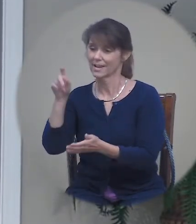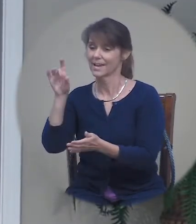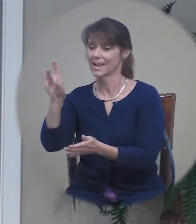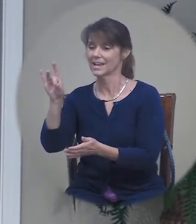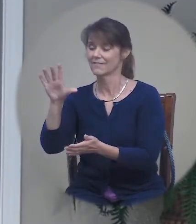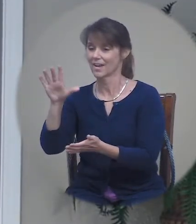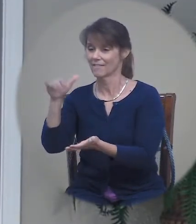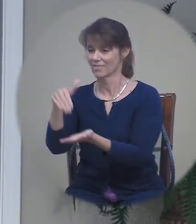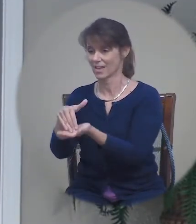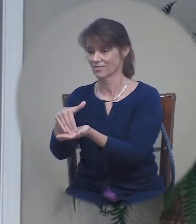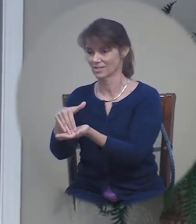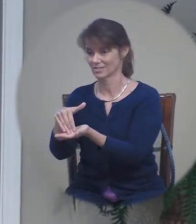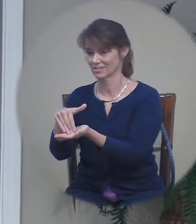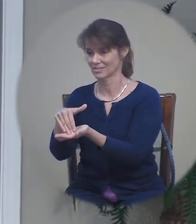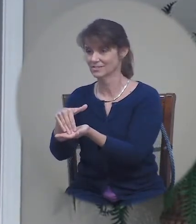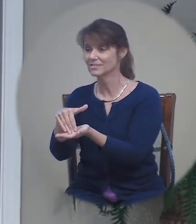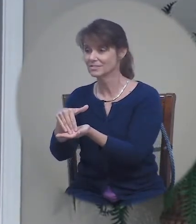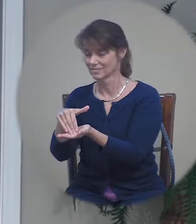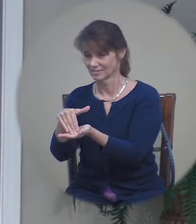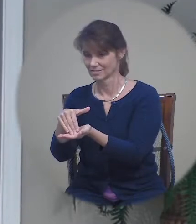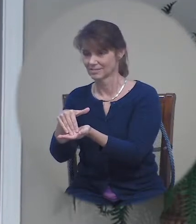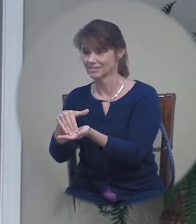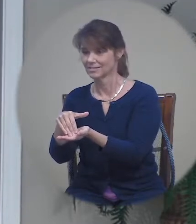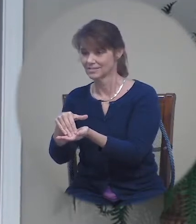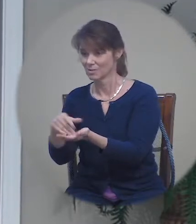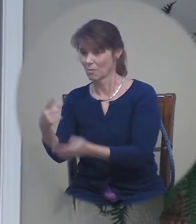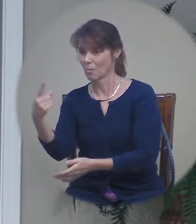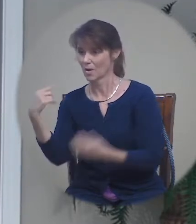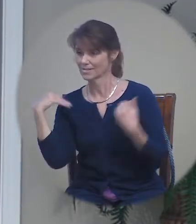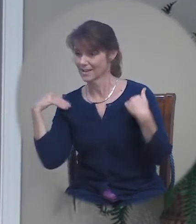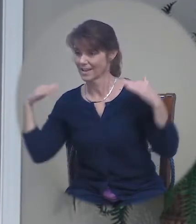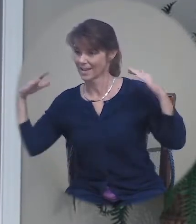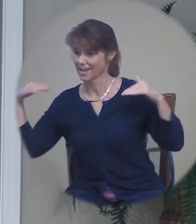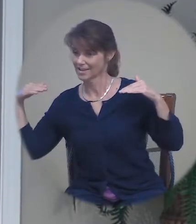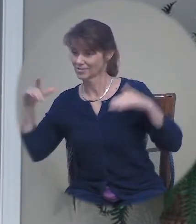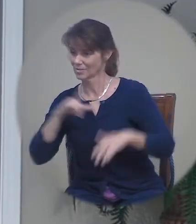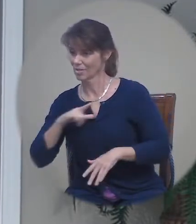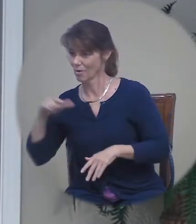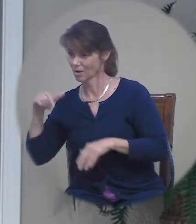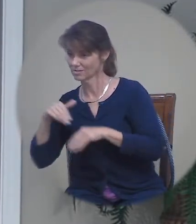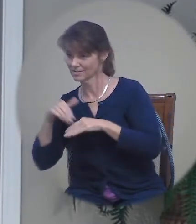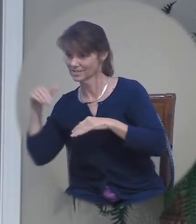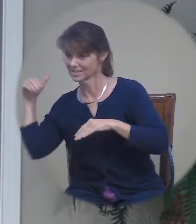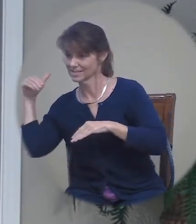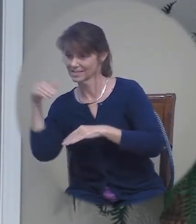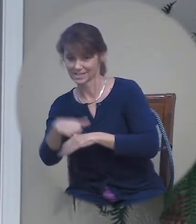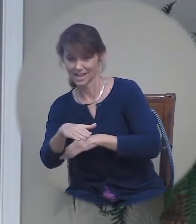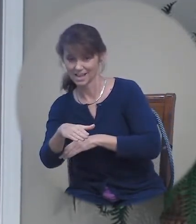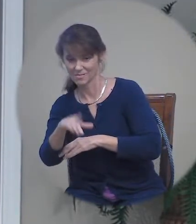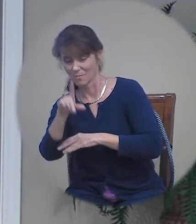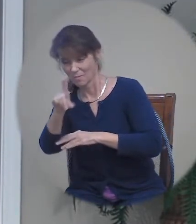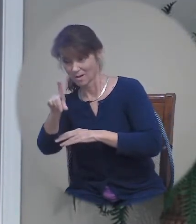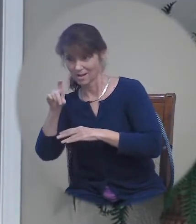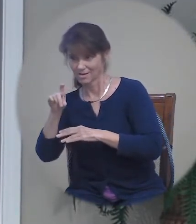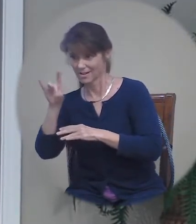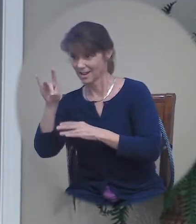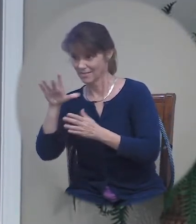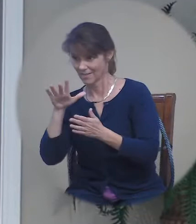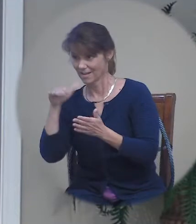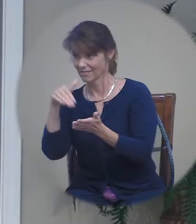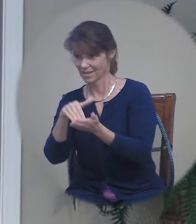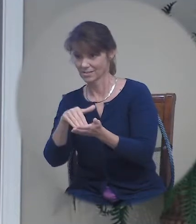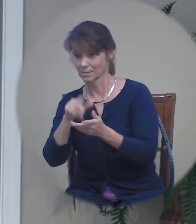Now, I don't know about you. How do you explain that? How are you going to spin that back home in